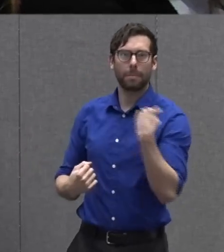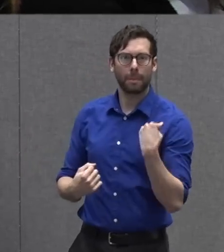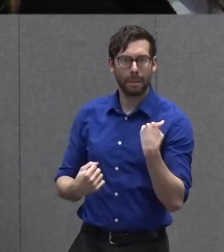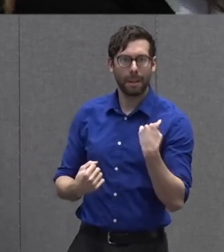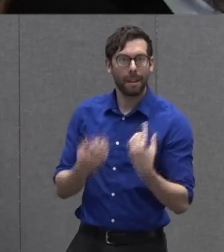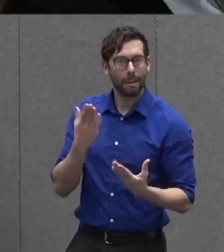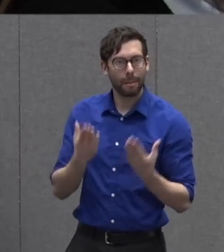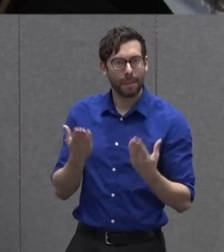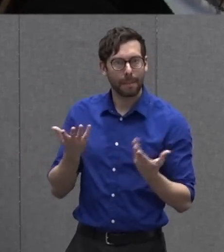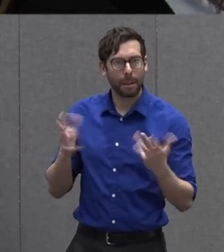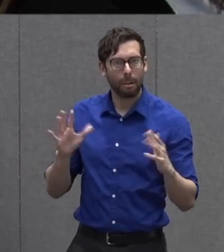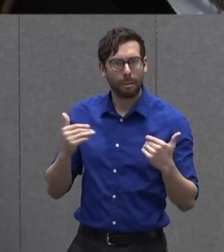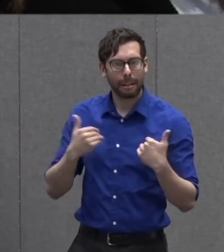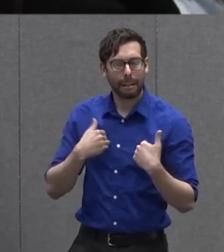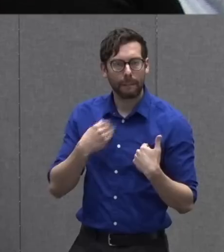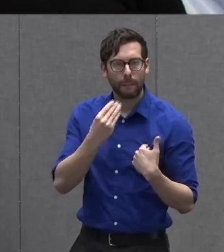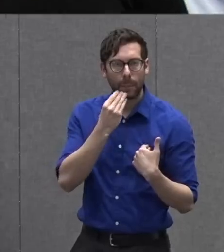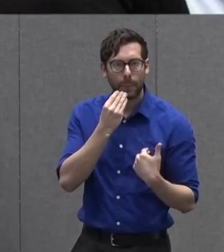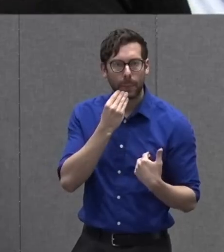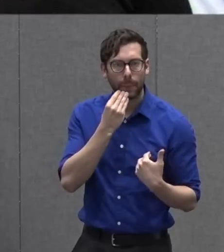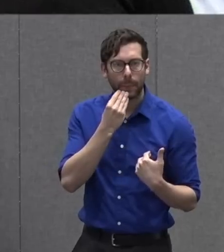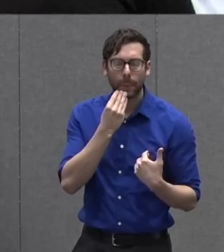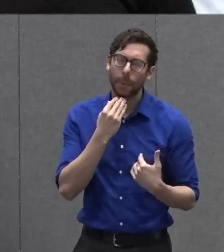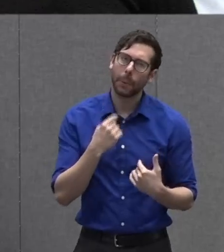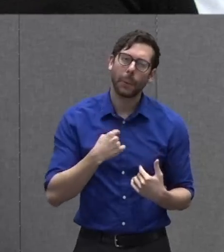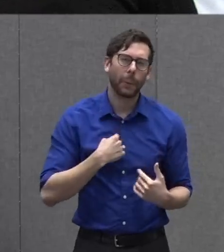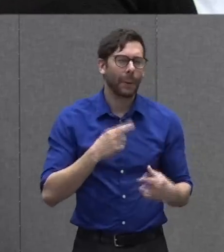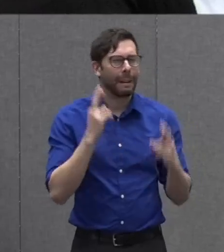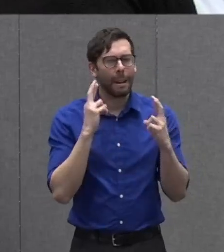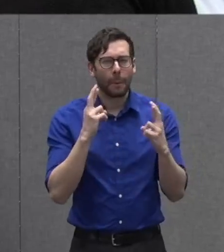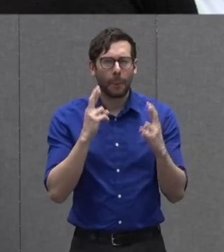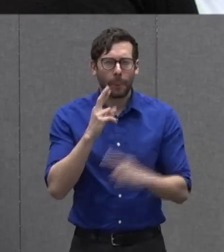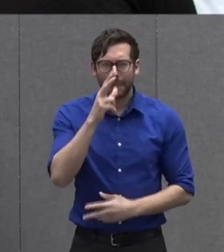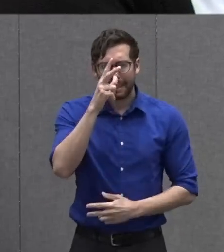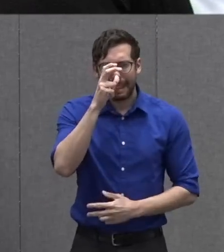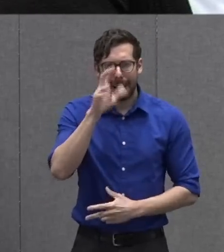food. I hope they can get there in time.